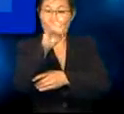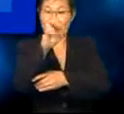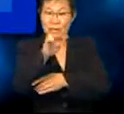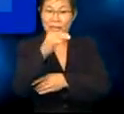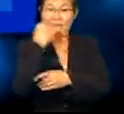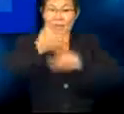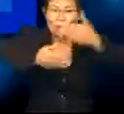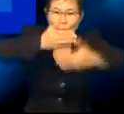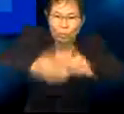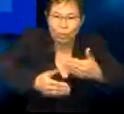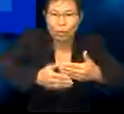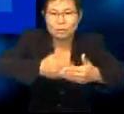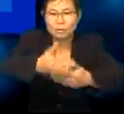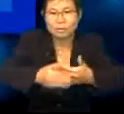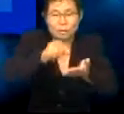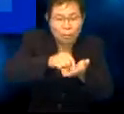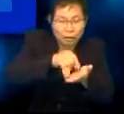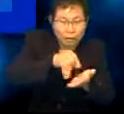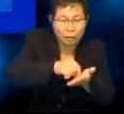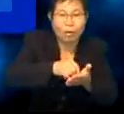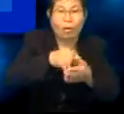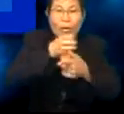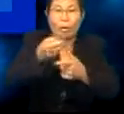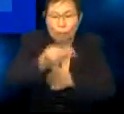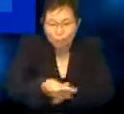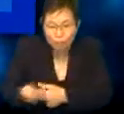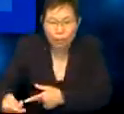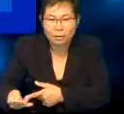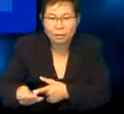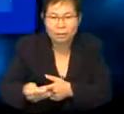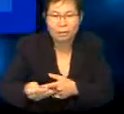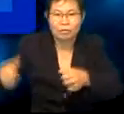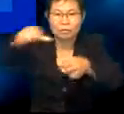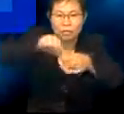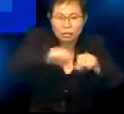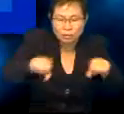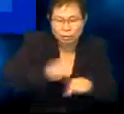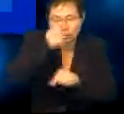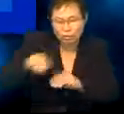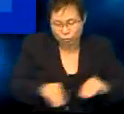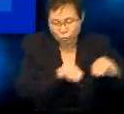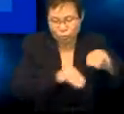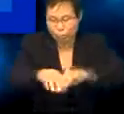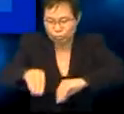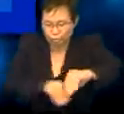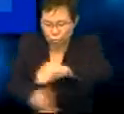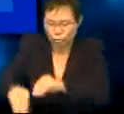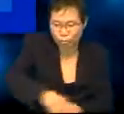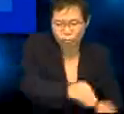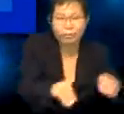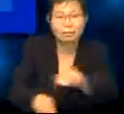Diffusion is the process by which particles of matter fill a space because of random movement.